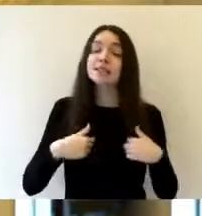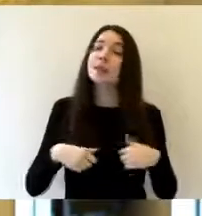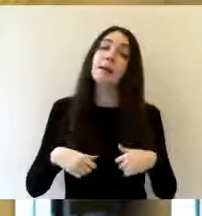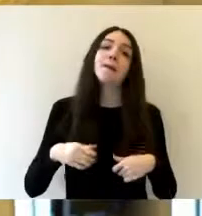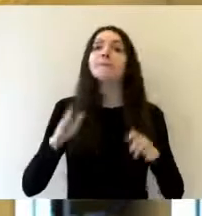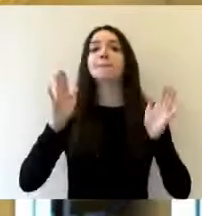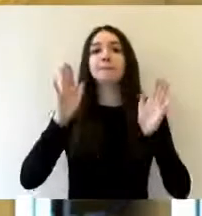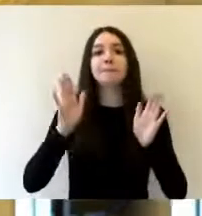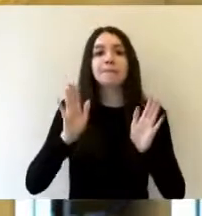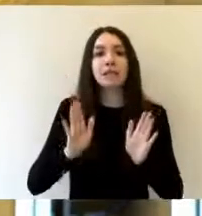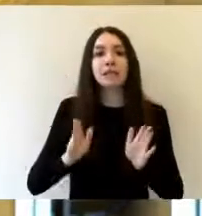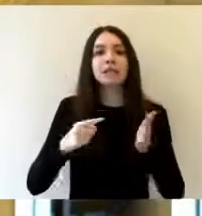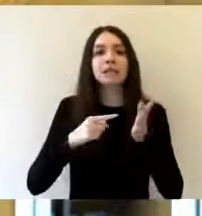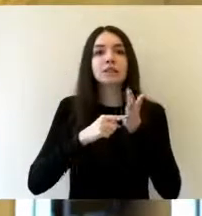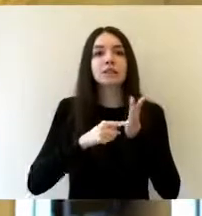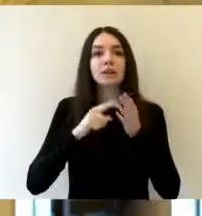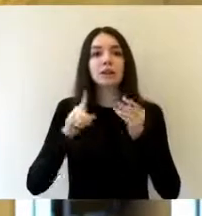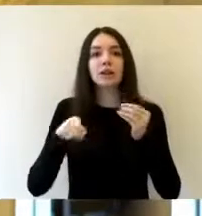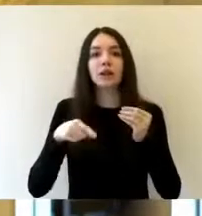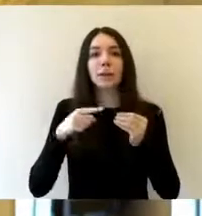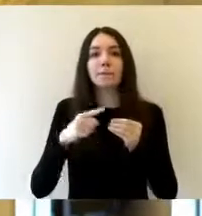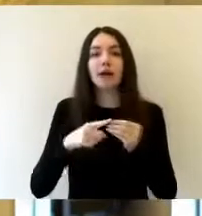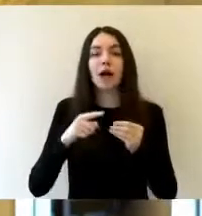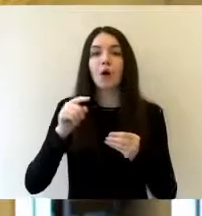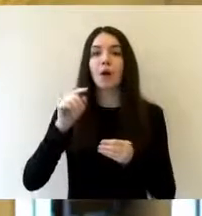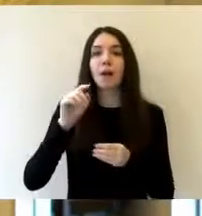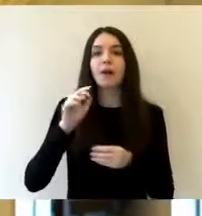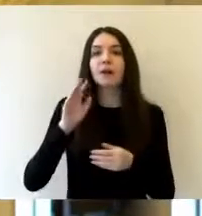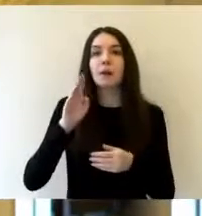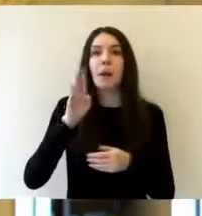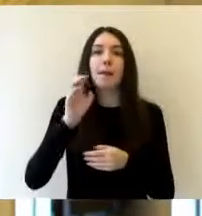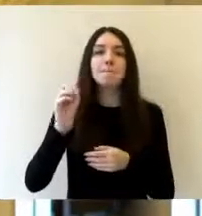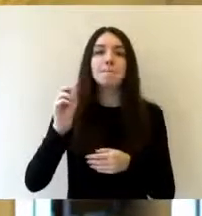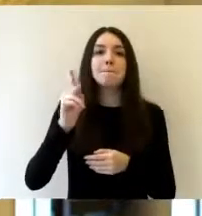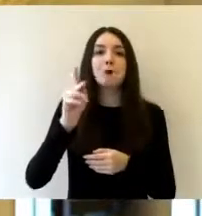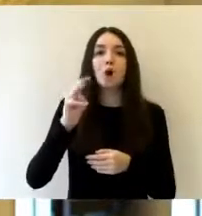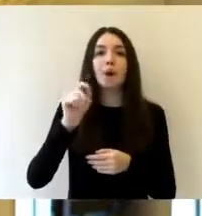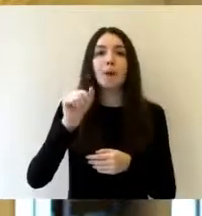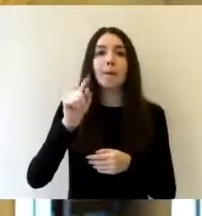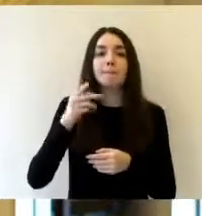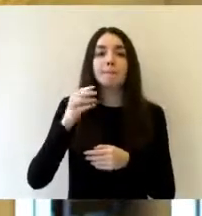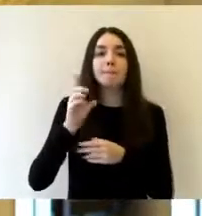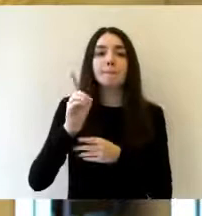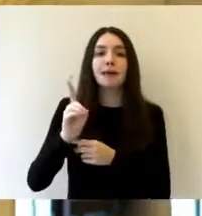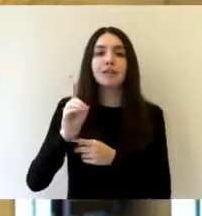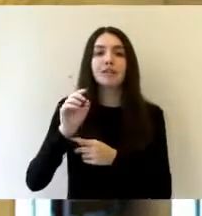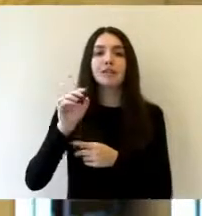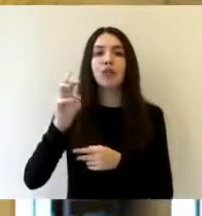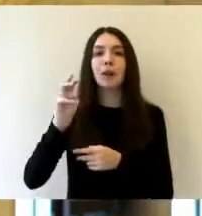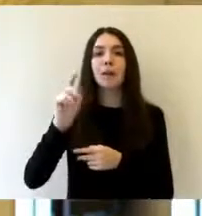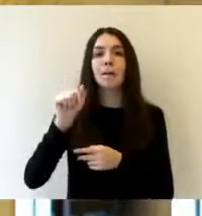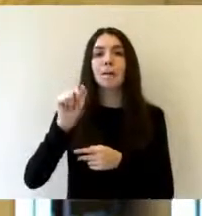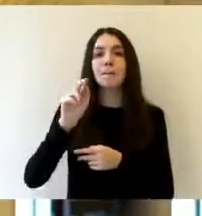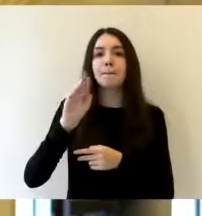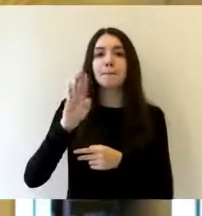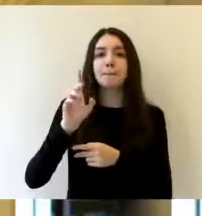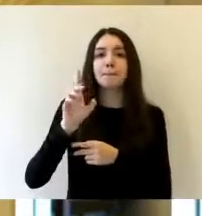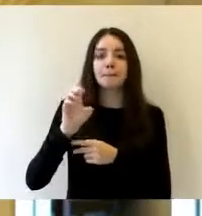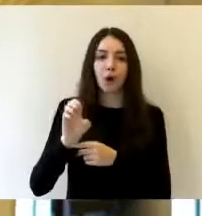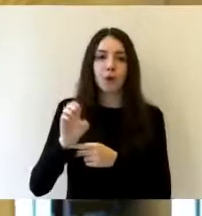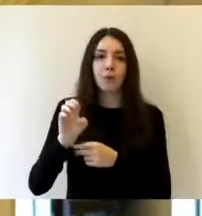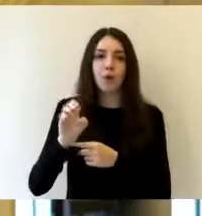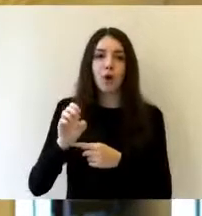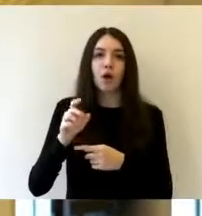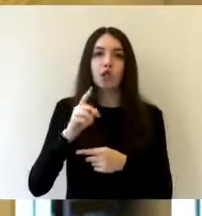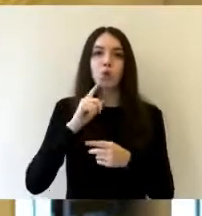of like really beautifully bookmatched marble. If people don't know what that is, that's like where you're cutting slabs out of a single block and folding them almost like origami so